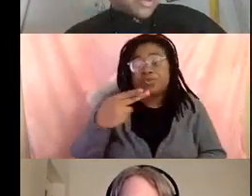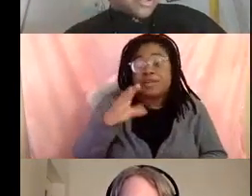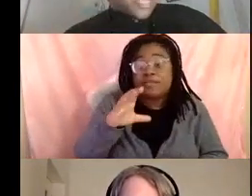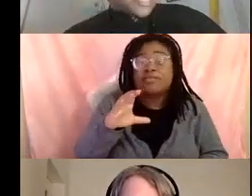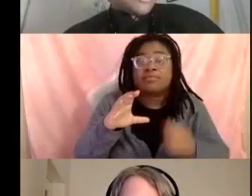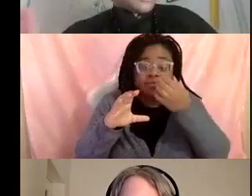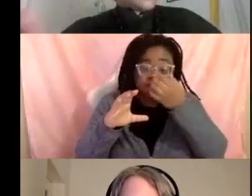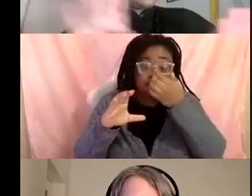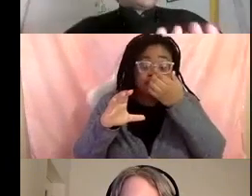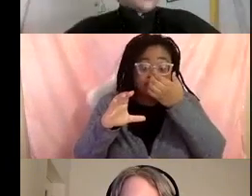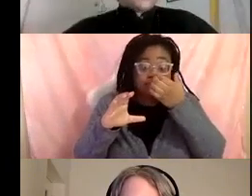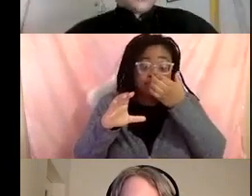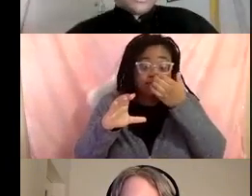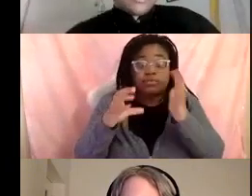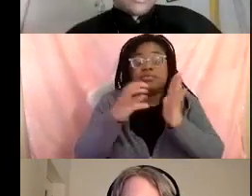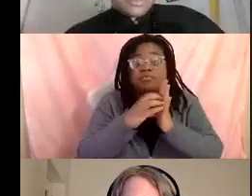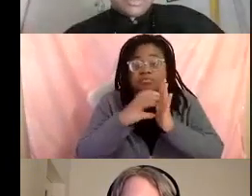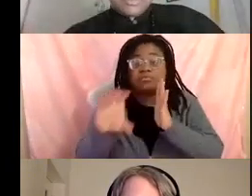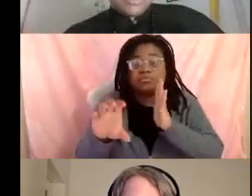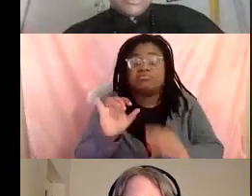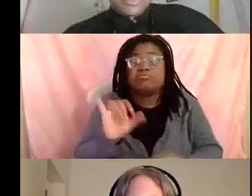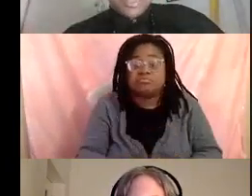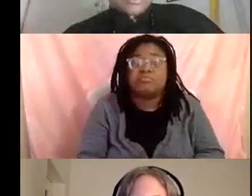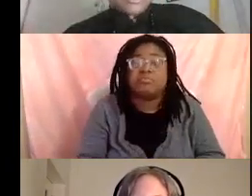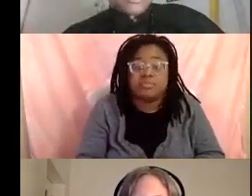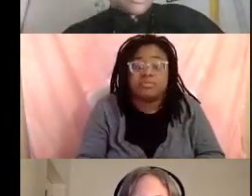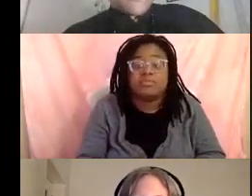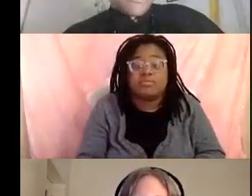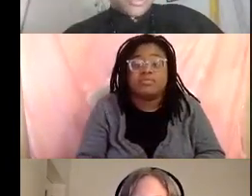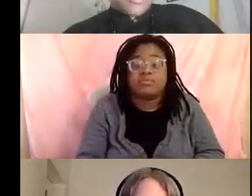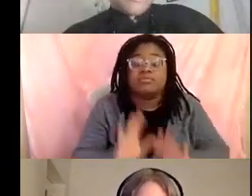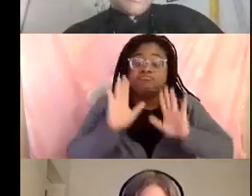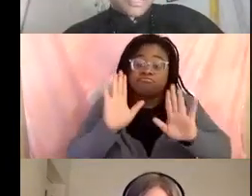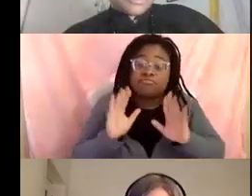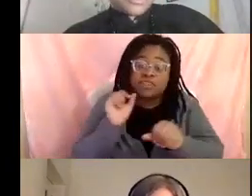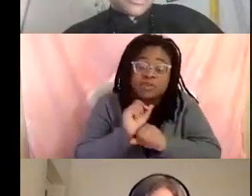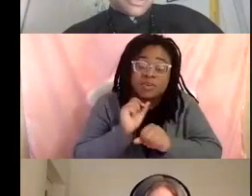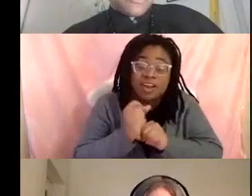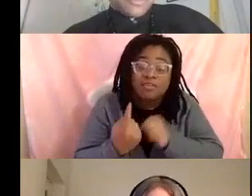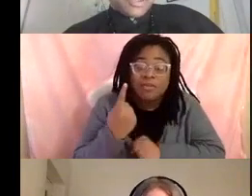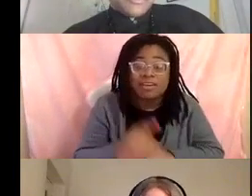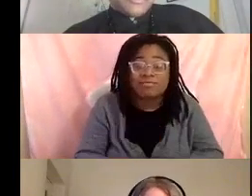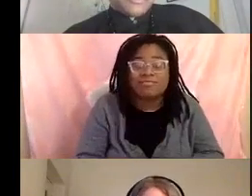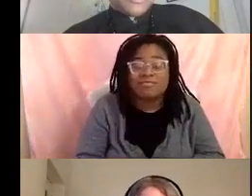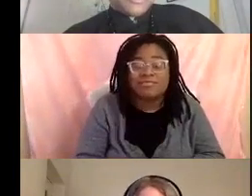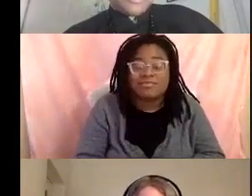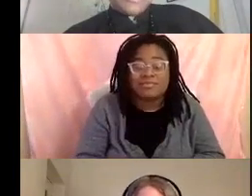little section might next to another one. Excellent work, everybody. Excellent work,